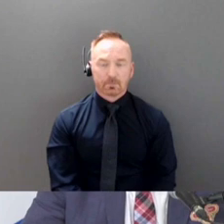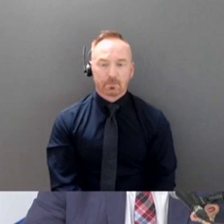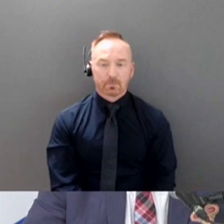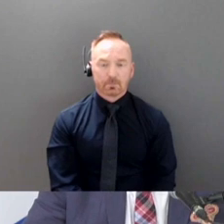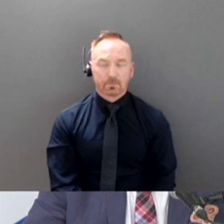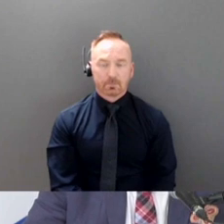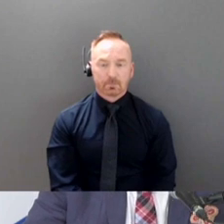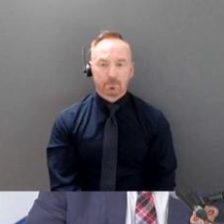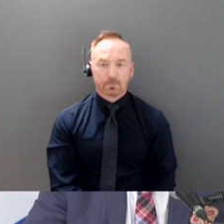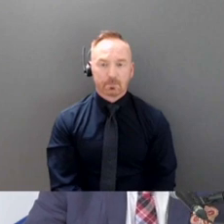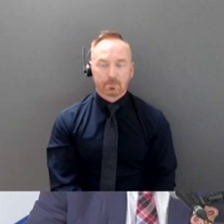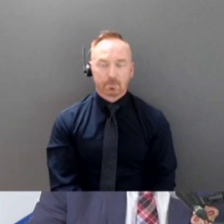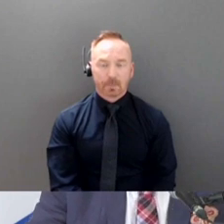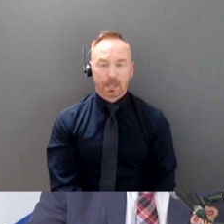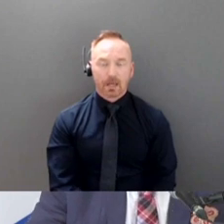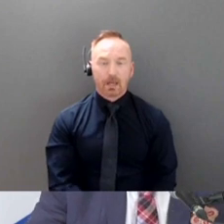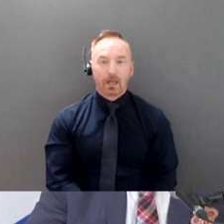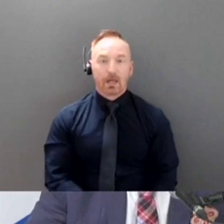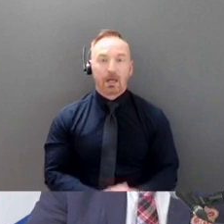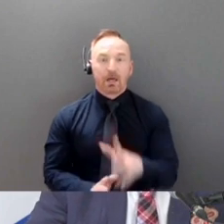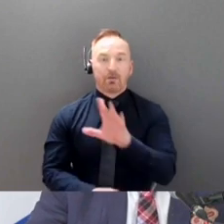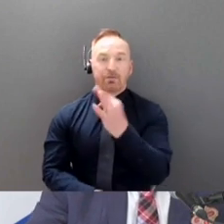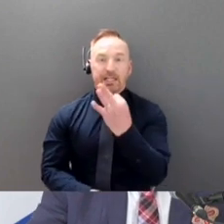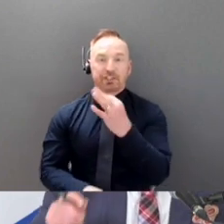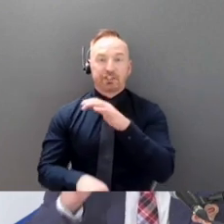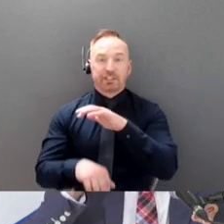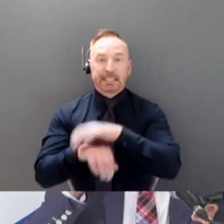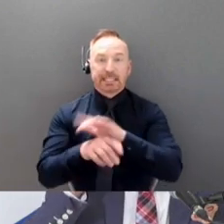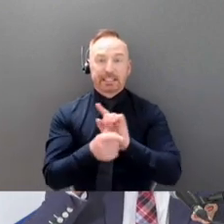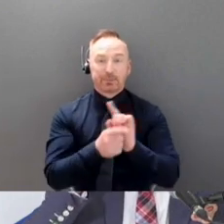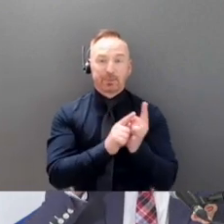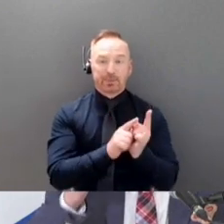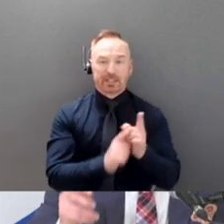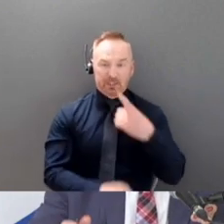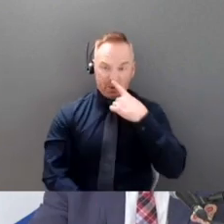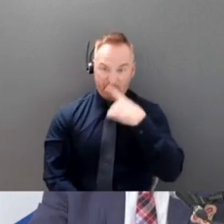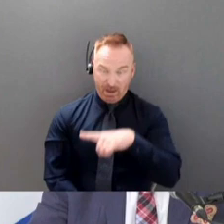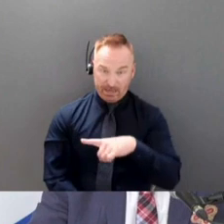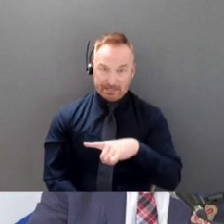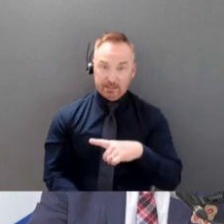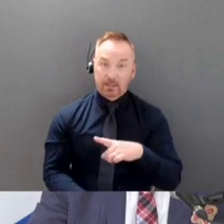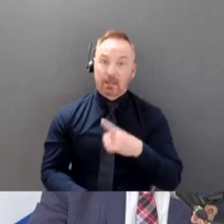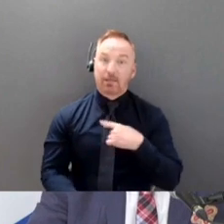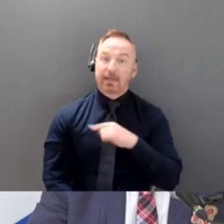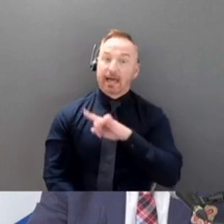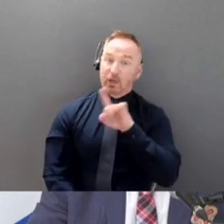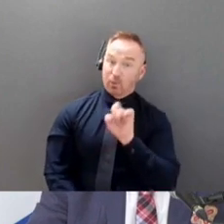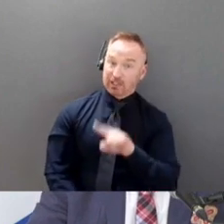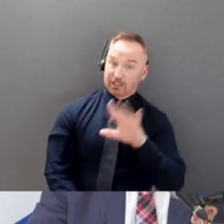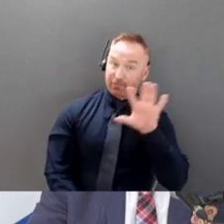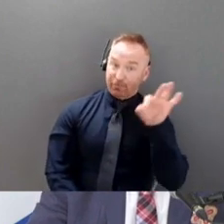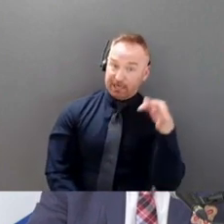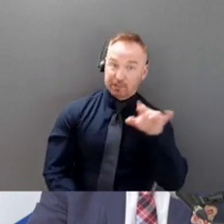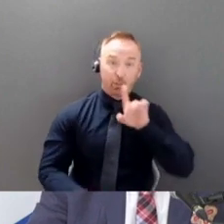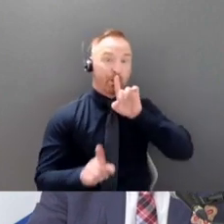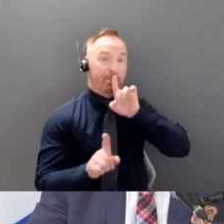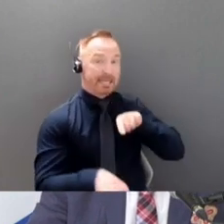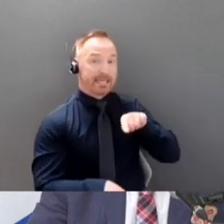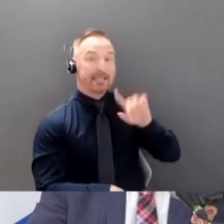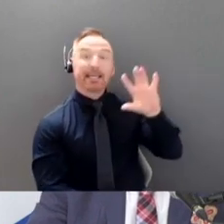So, Dr. Hanley, could you please repeat in French how important is the